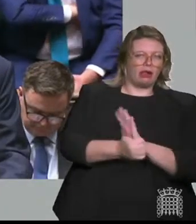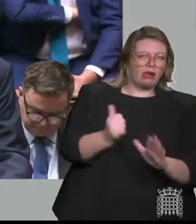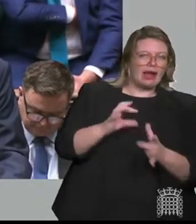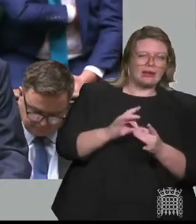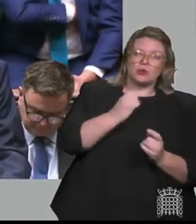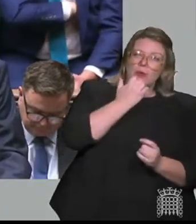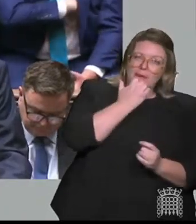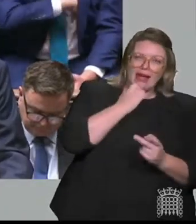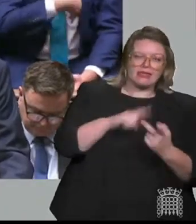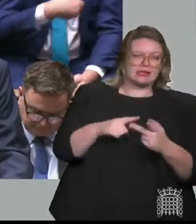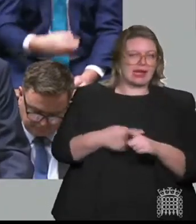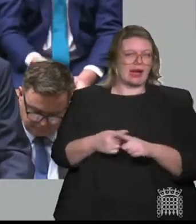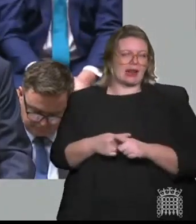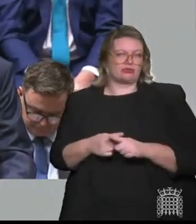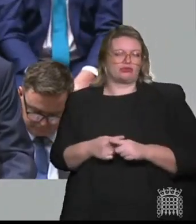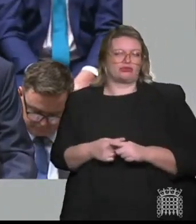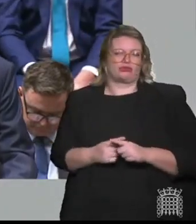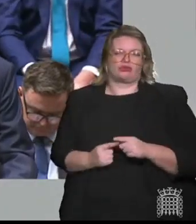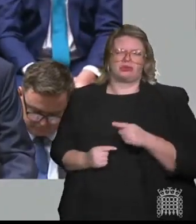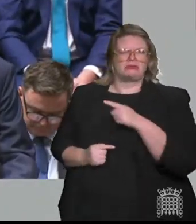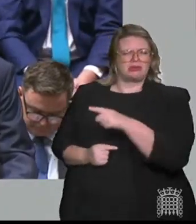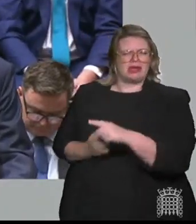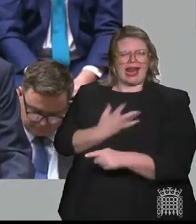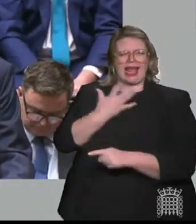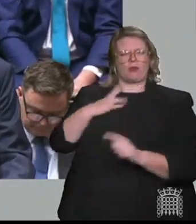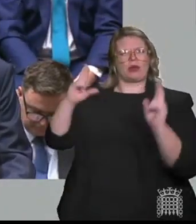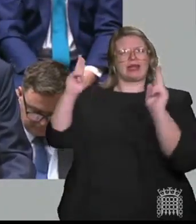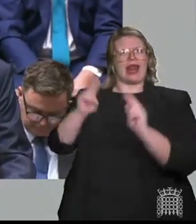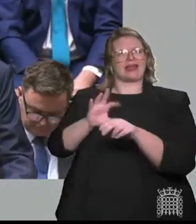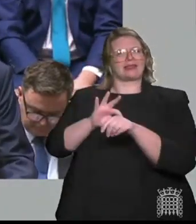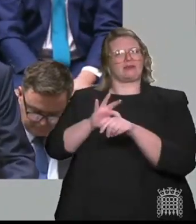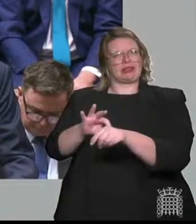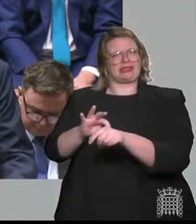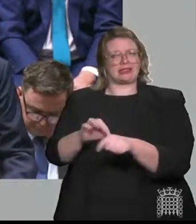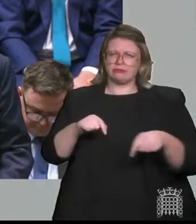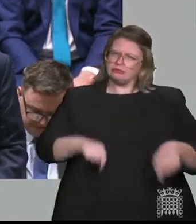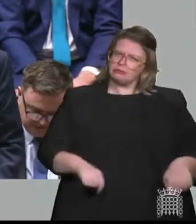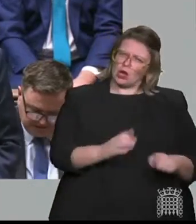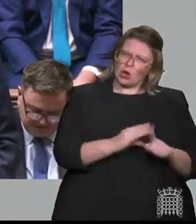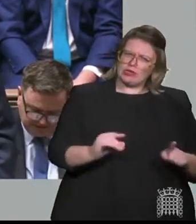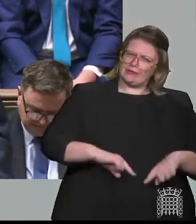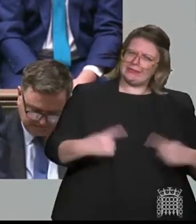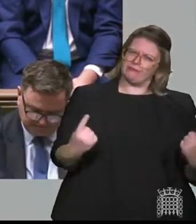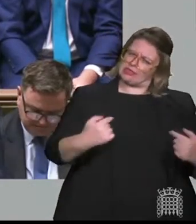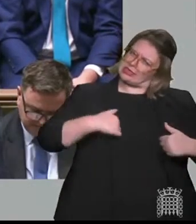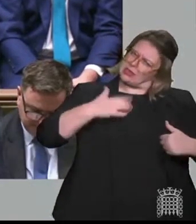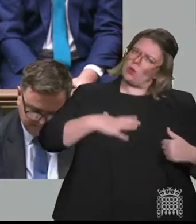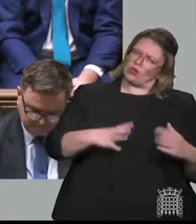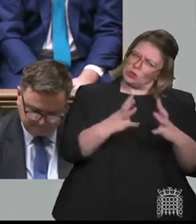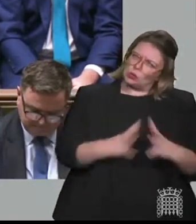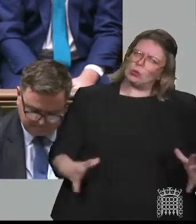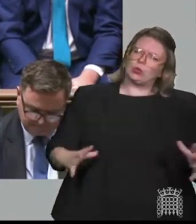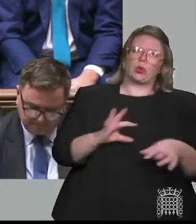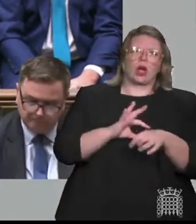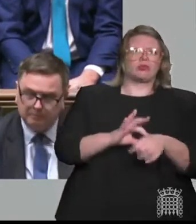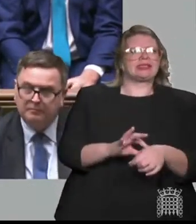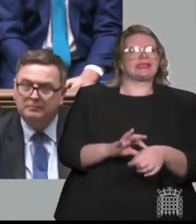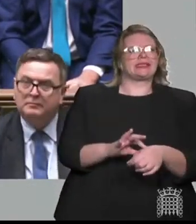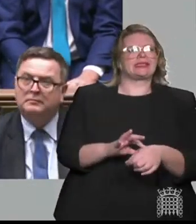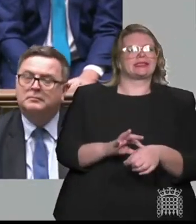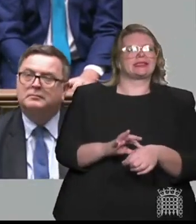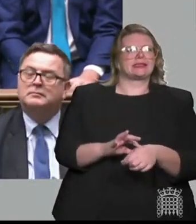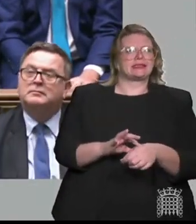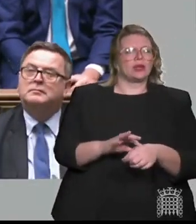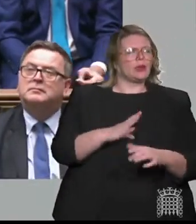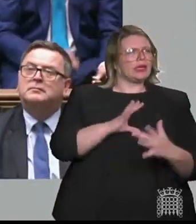opposite wants to reduce the number of apprentices, we want to increase them. So, following engagement with Make